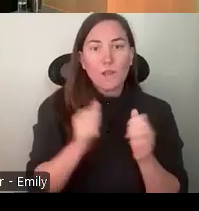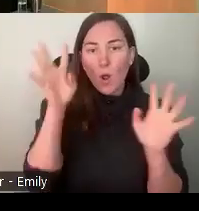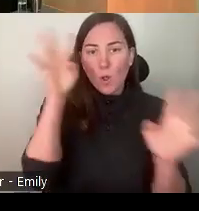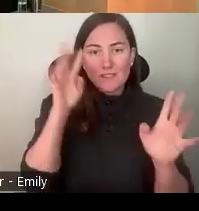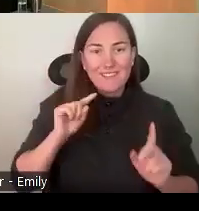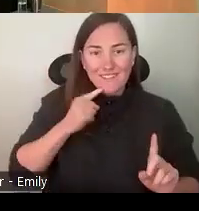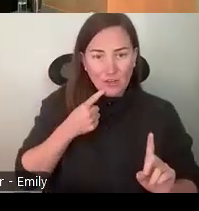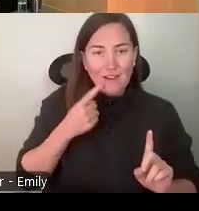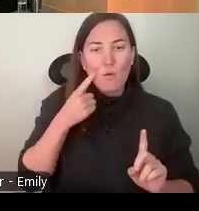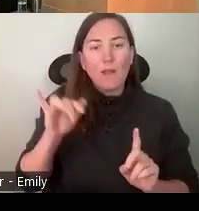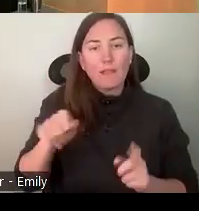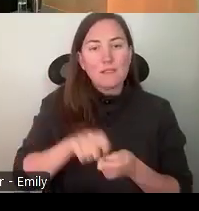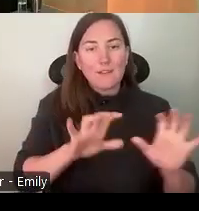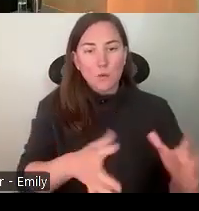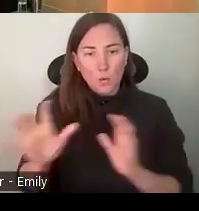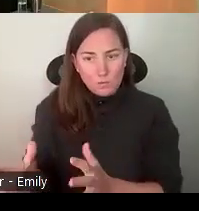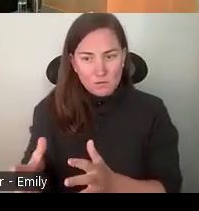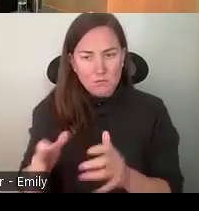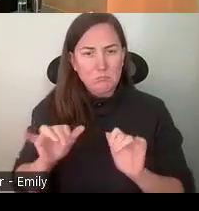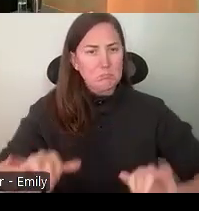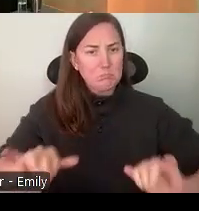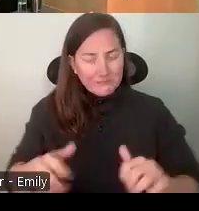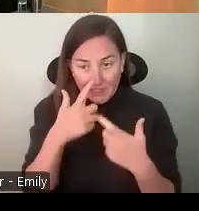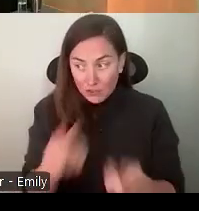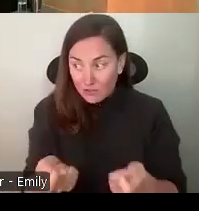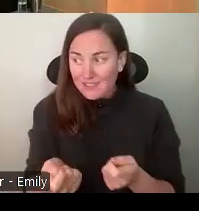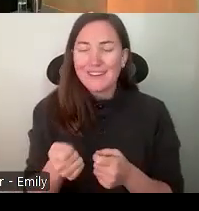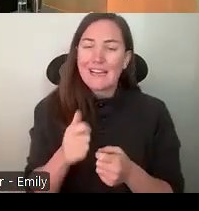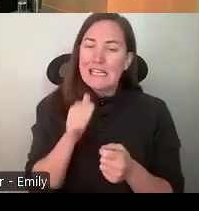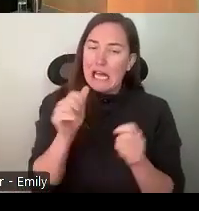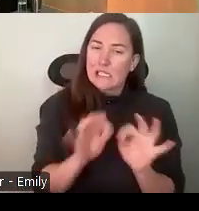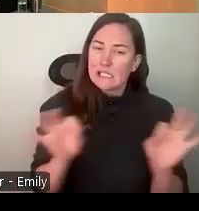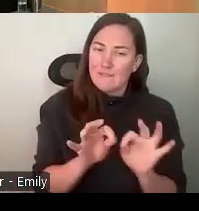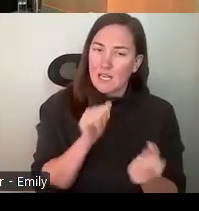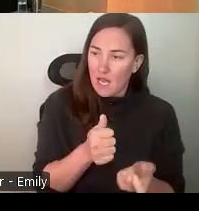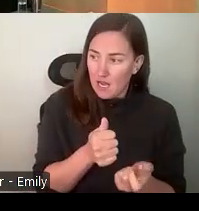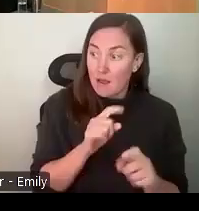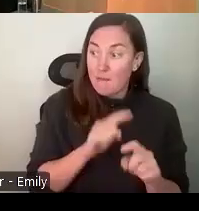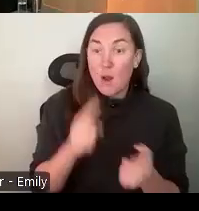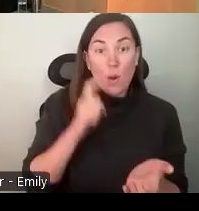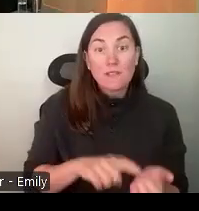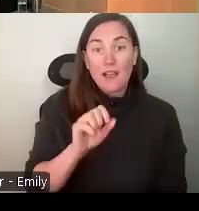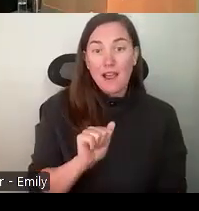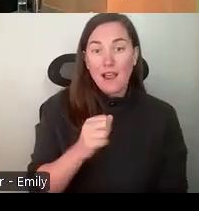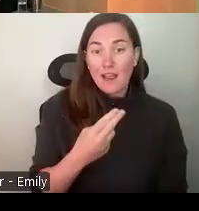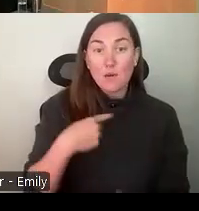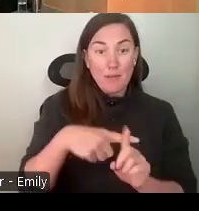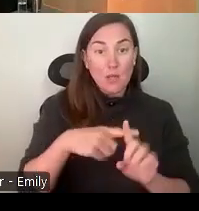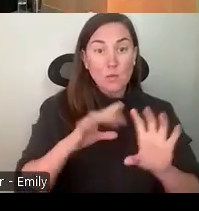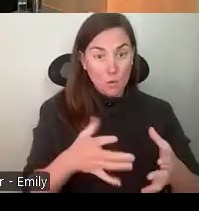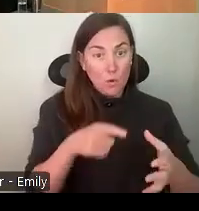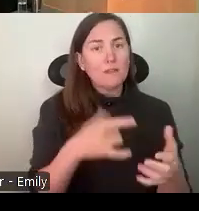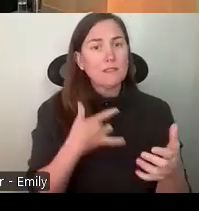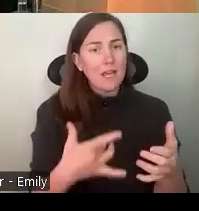in these groups. So we did note that although it's not significant, you can see that our AH plus group tended to report